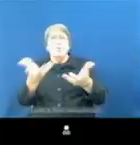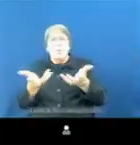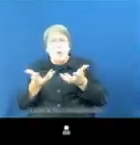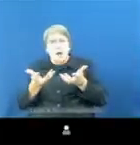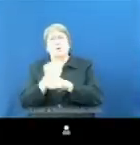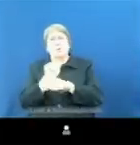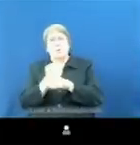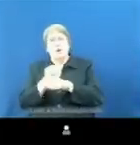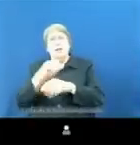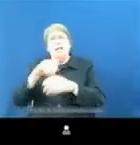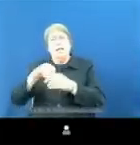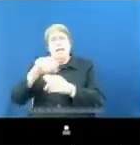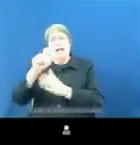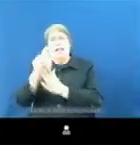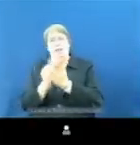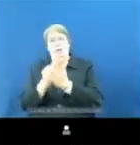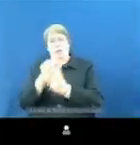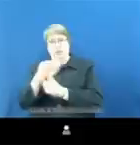settings.